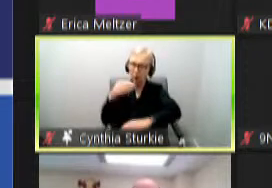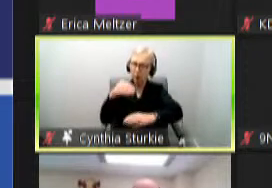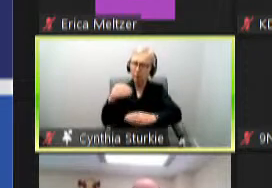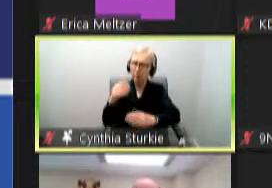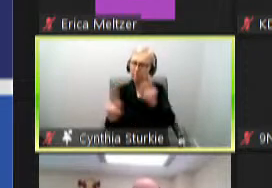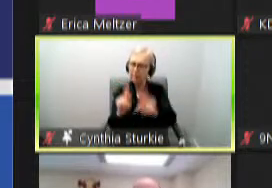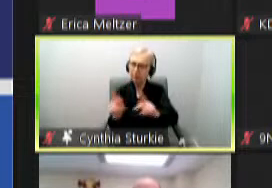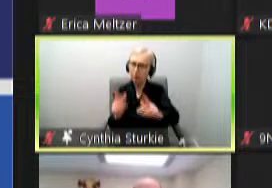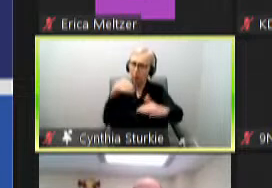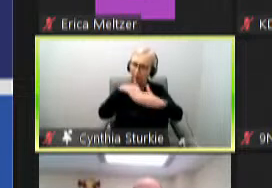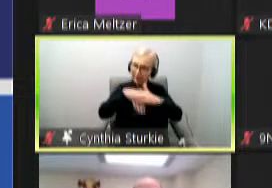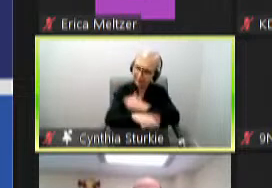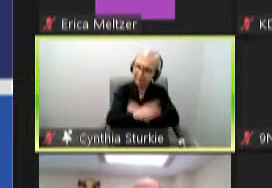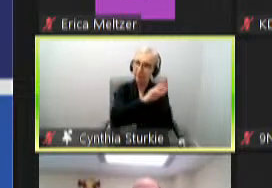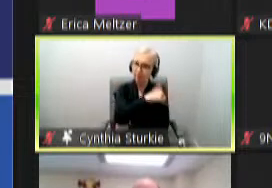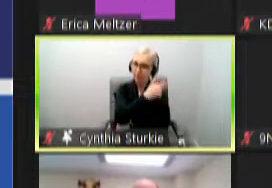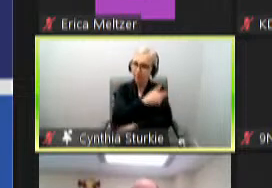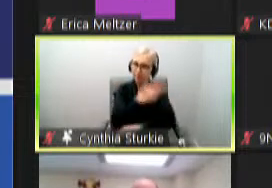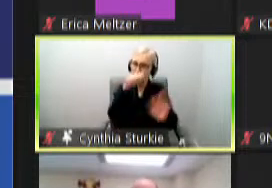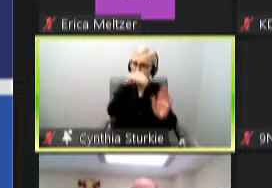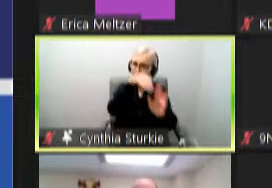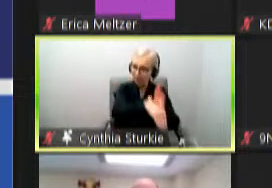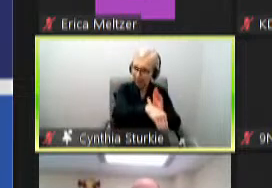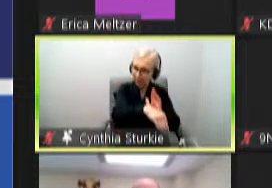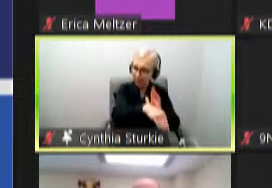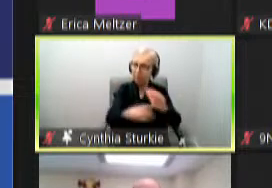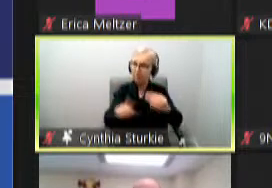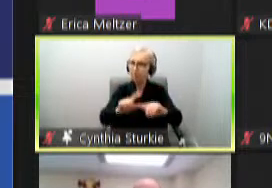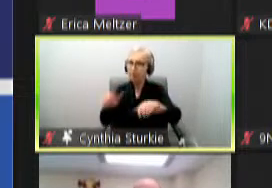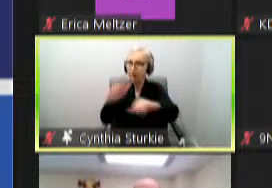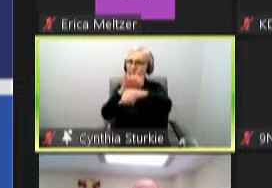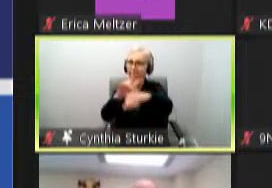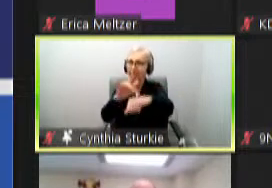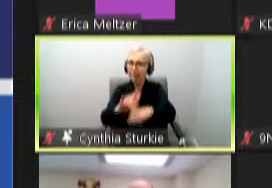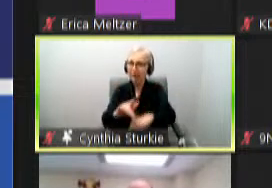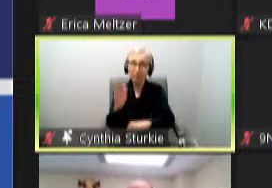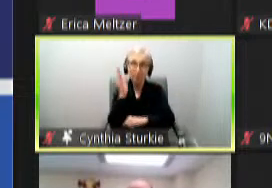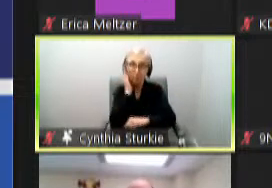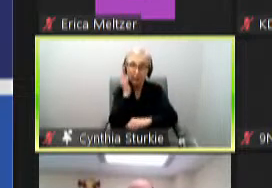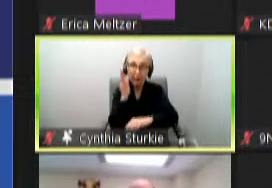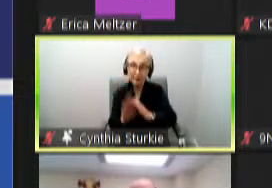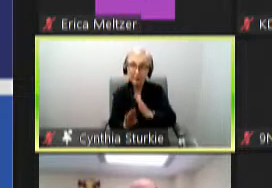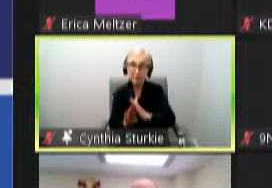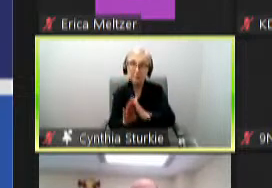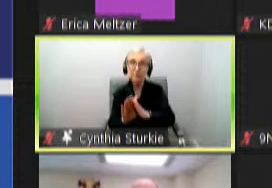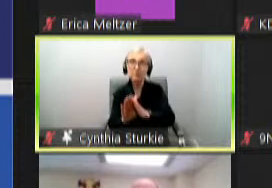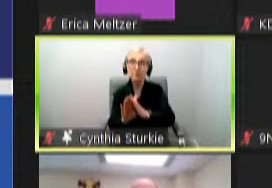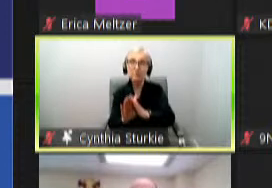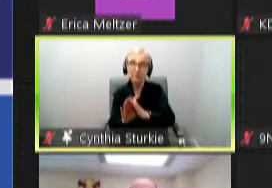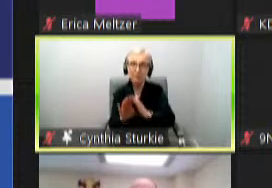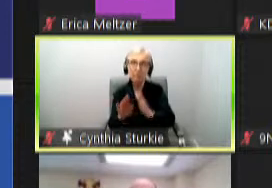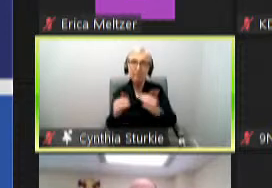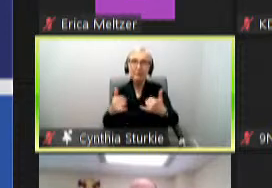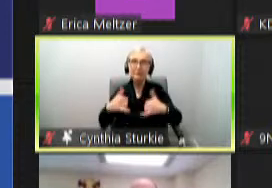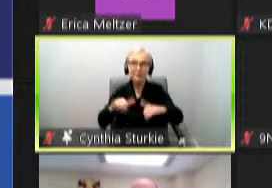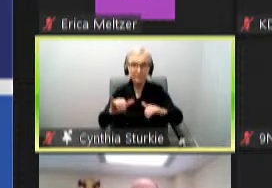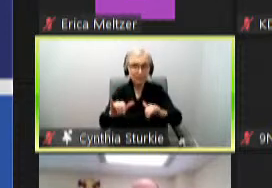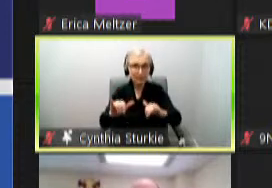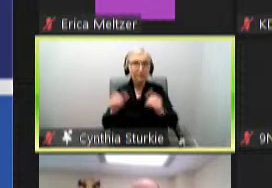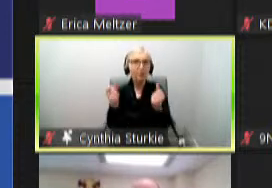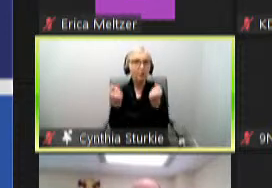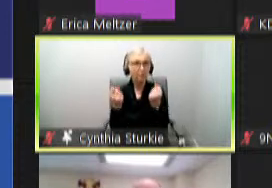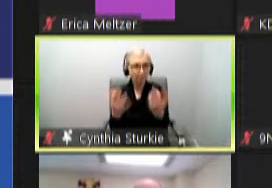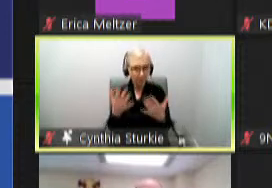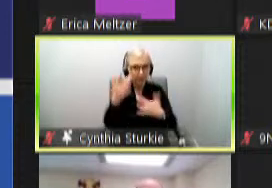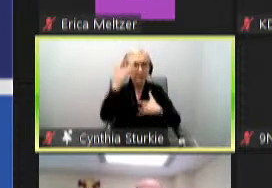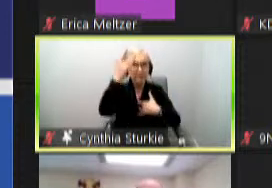we do also see the number of available beds moving up slightly. Do want to stress there's still a lot of patients in the